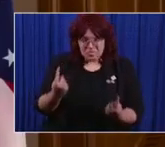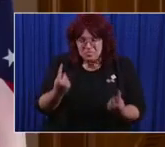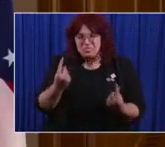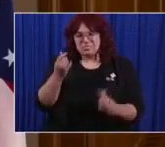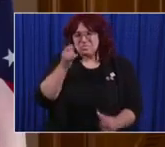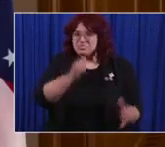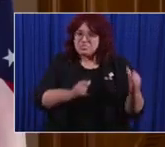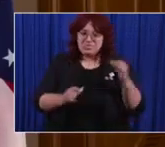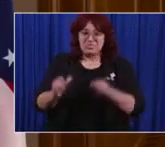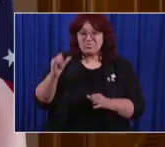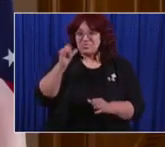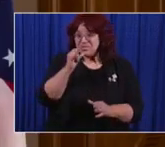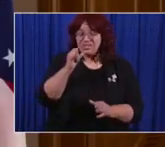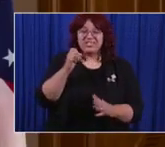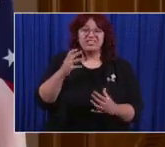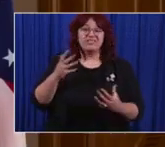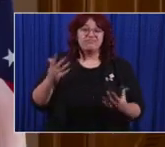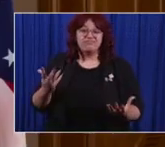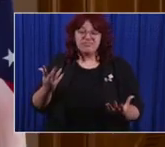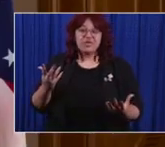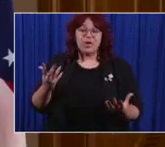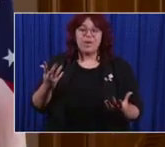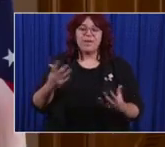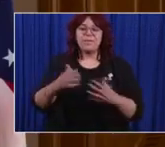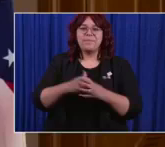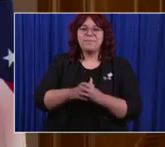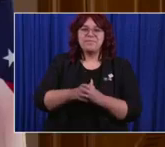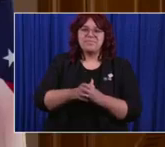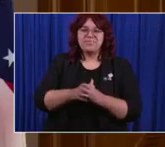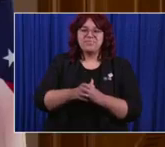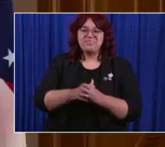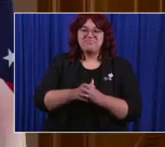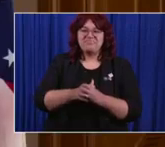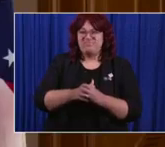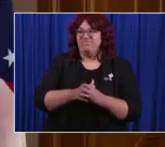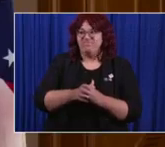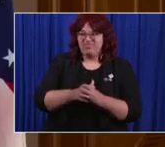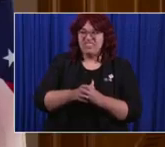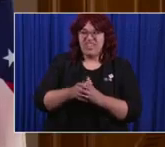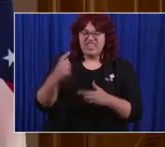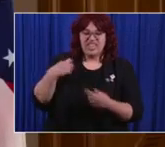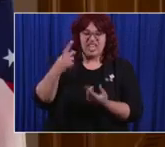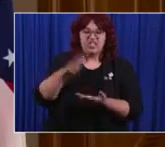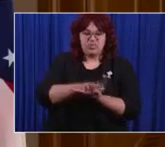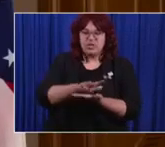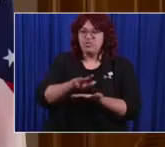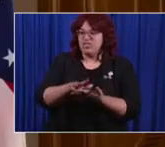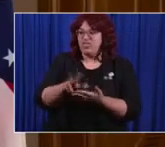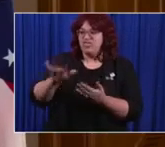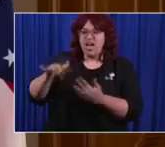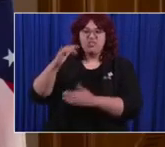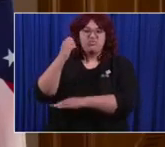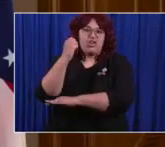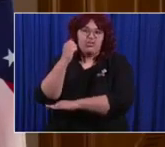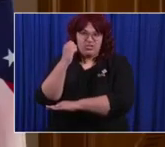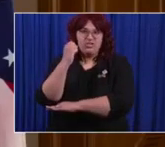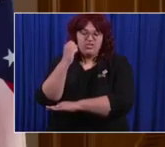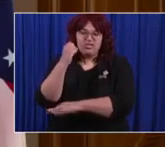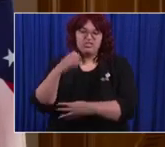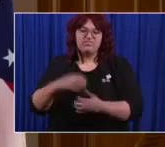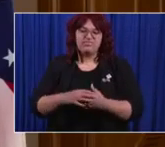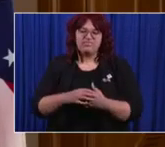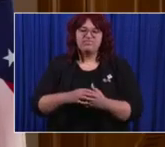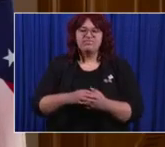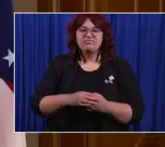So May 14th, highest date of shots administered in the last 3 weeks. During the